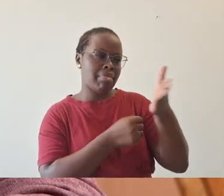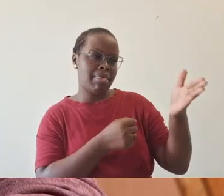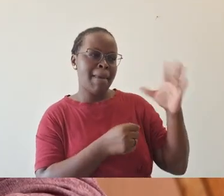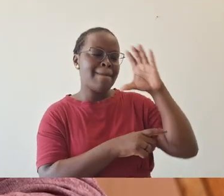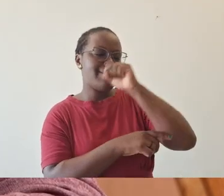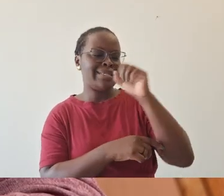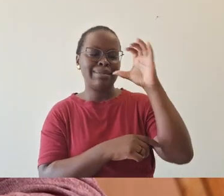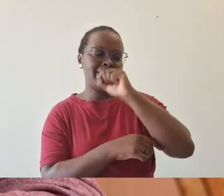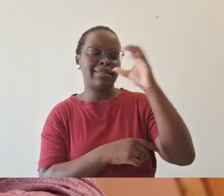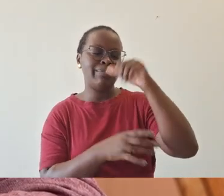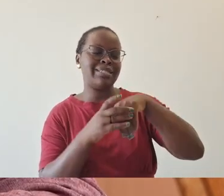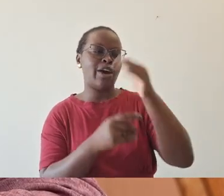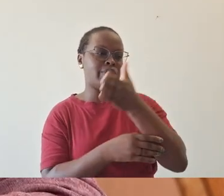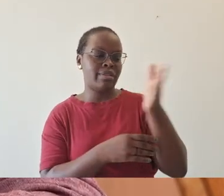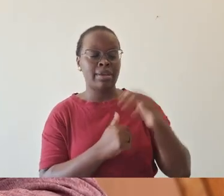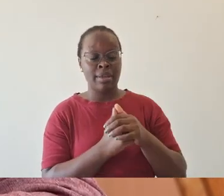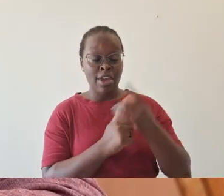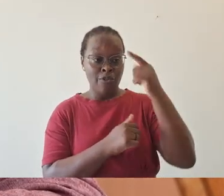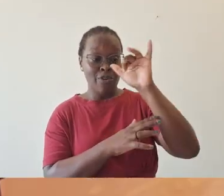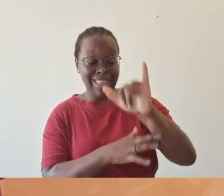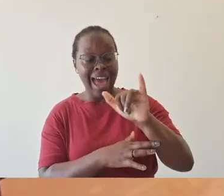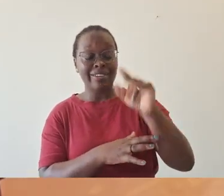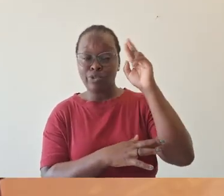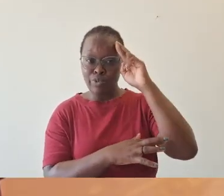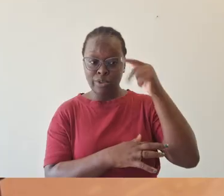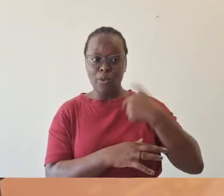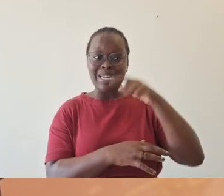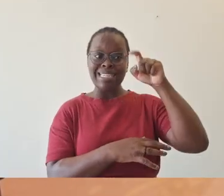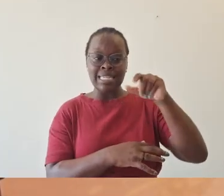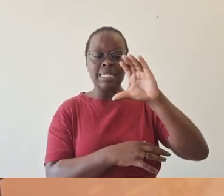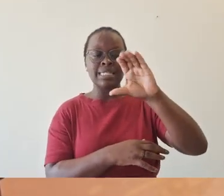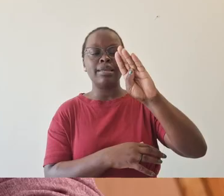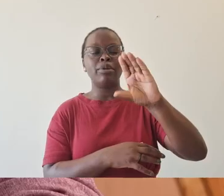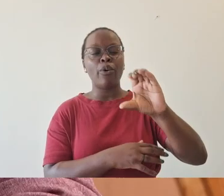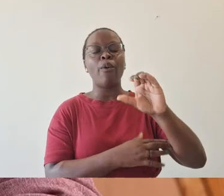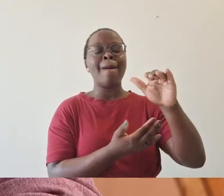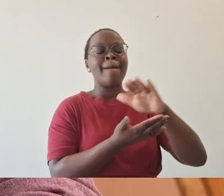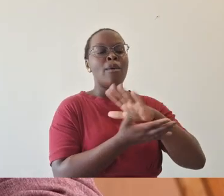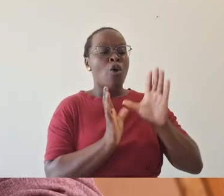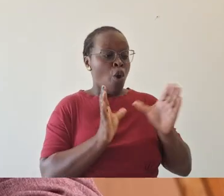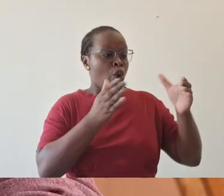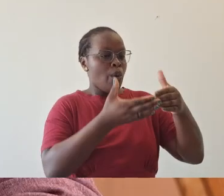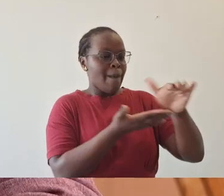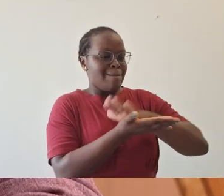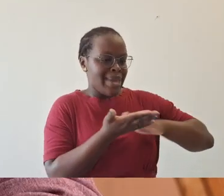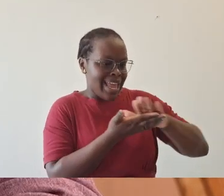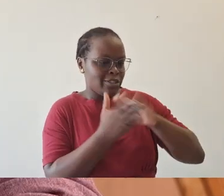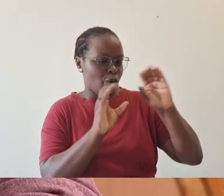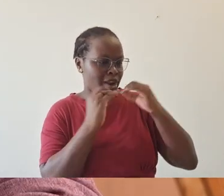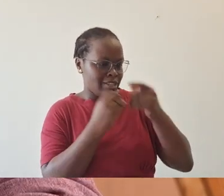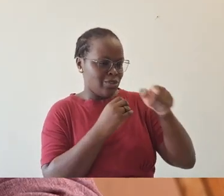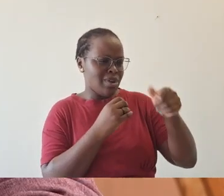board? And for that reason, we actually need more local-based organizations on board because they understand the context